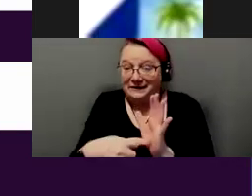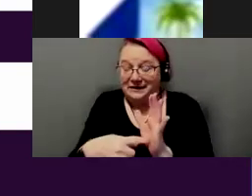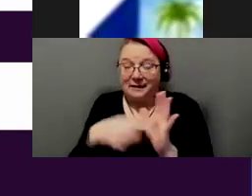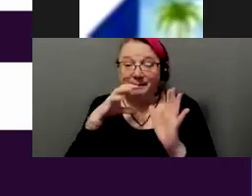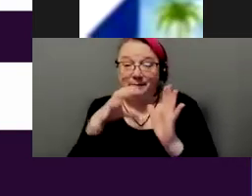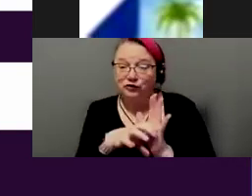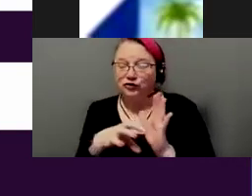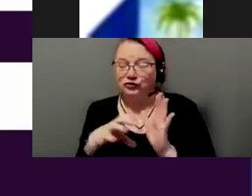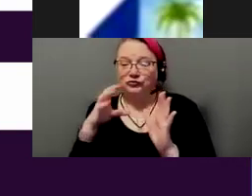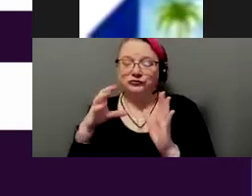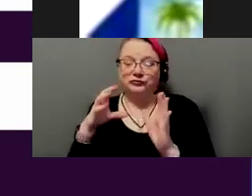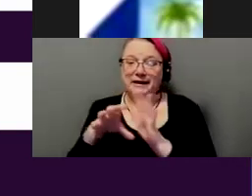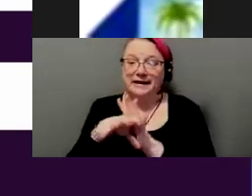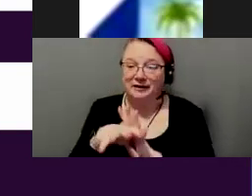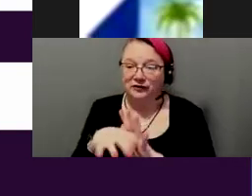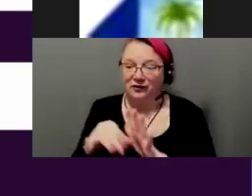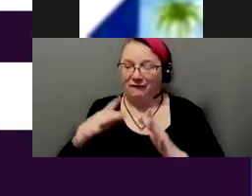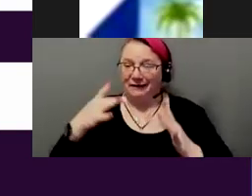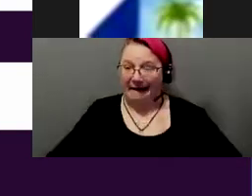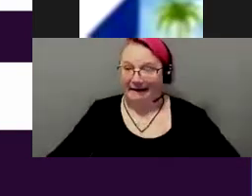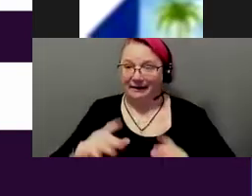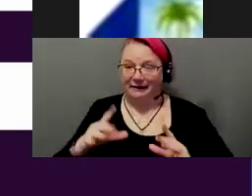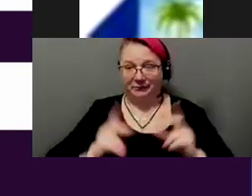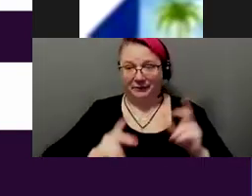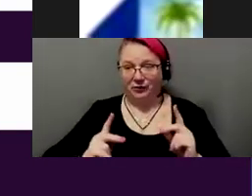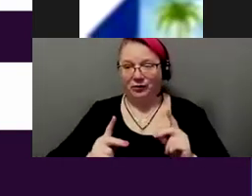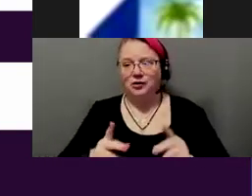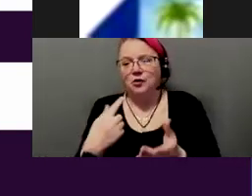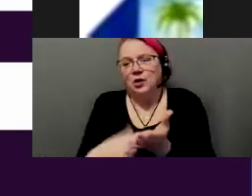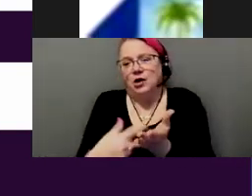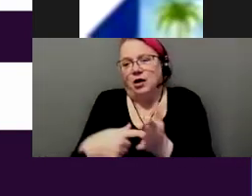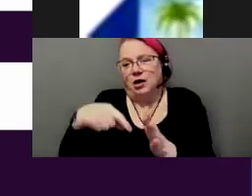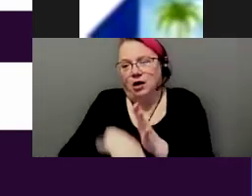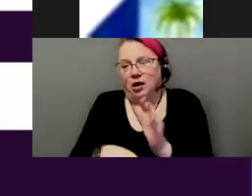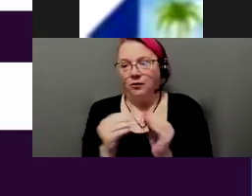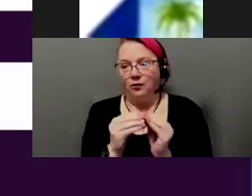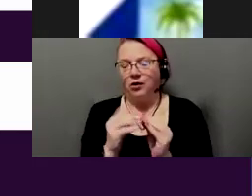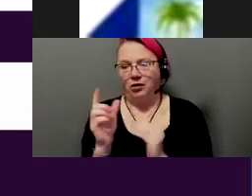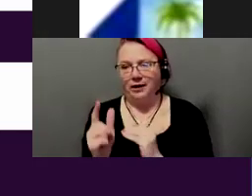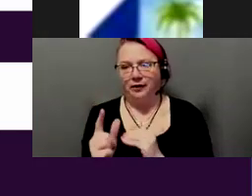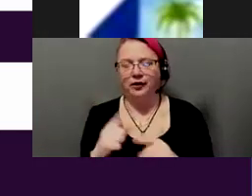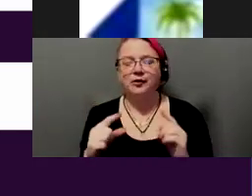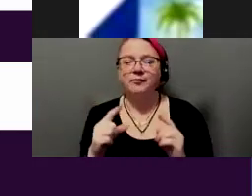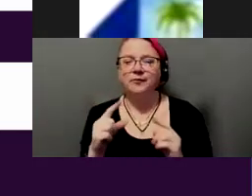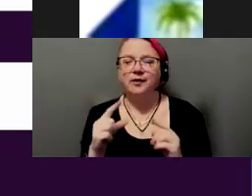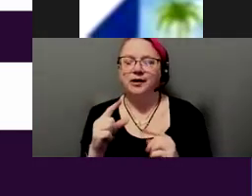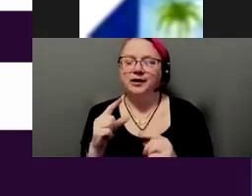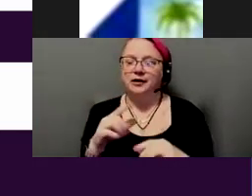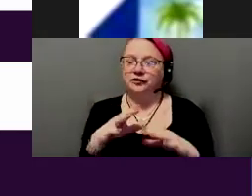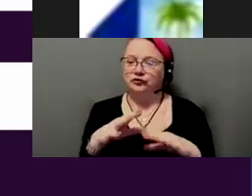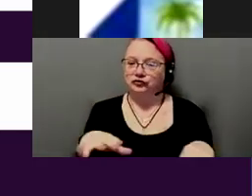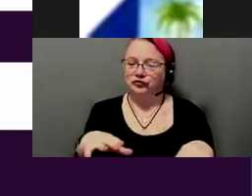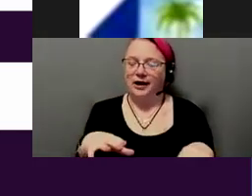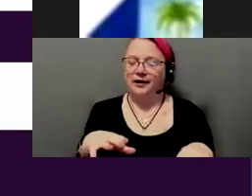people. We'll talk about this a little bit later as well, but child sexual abuse material and pornography in general are often